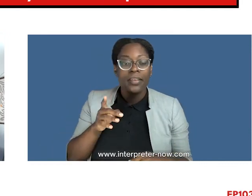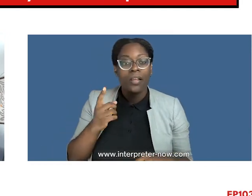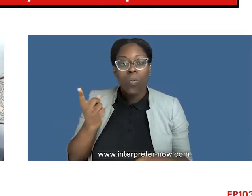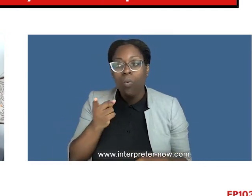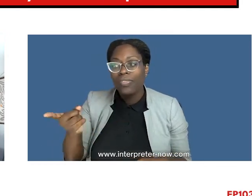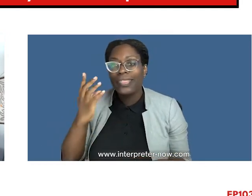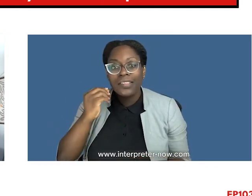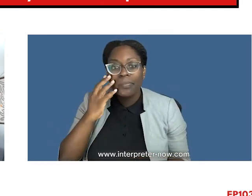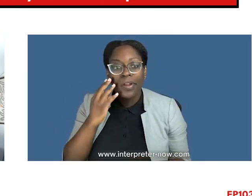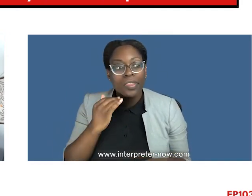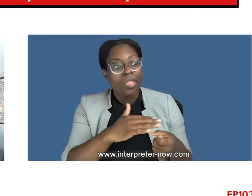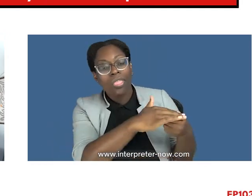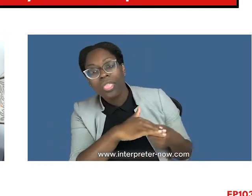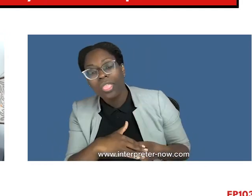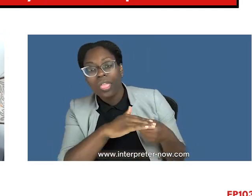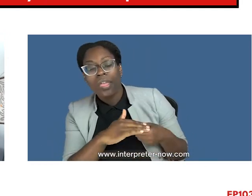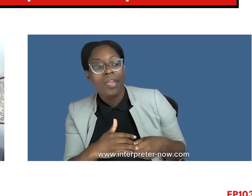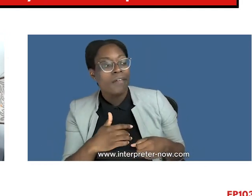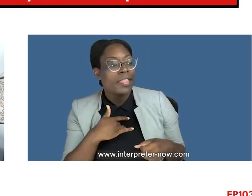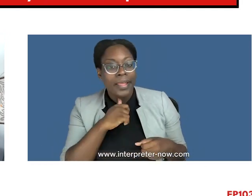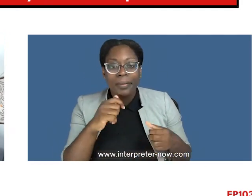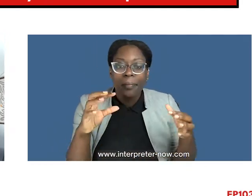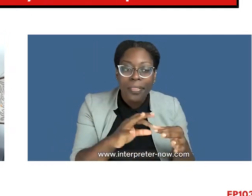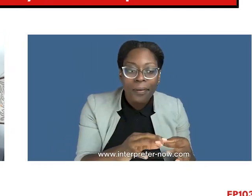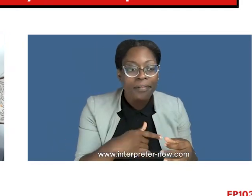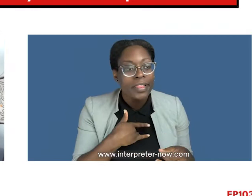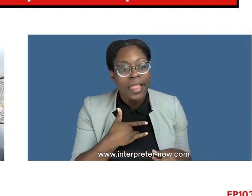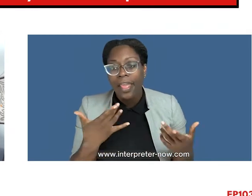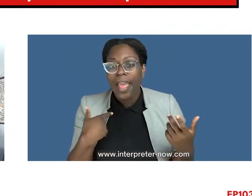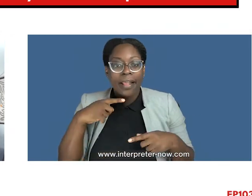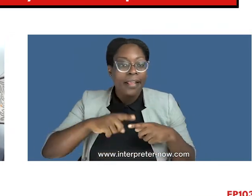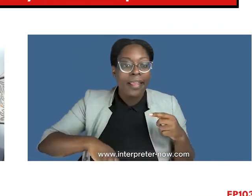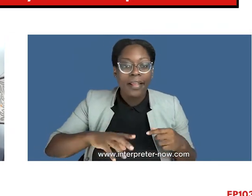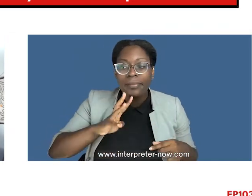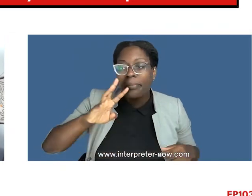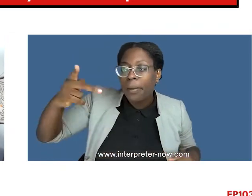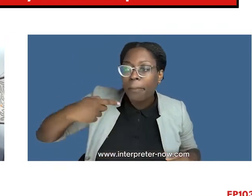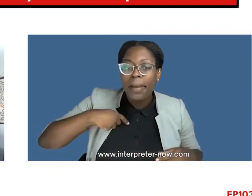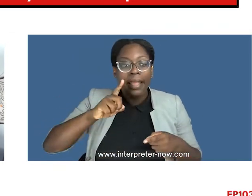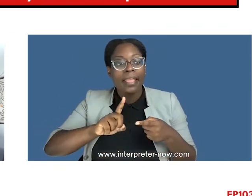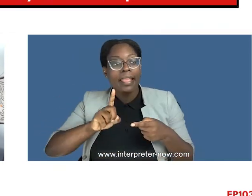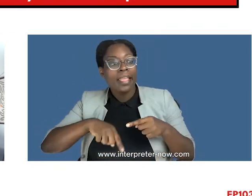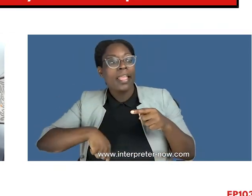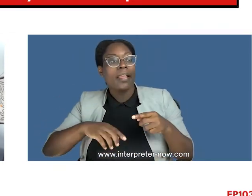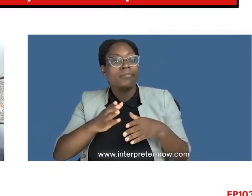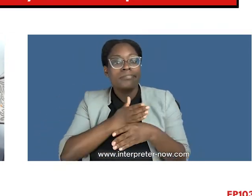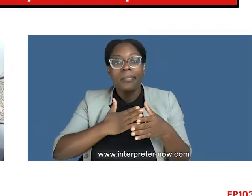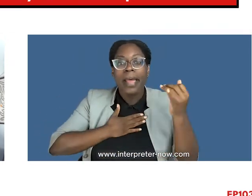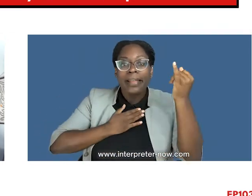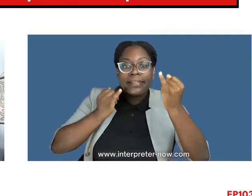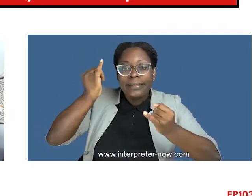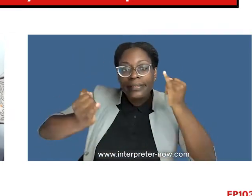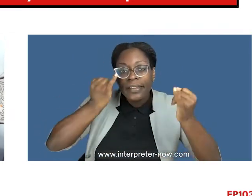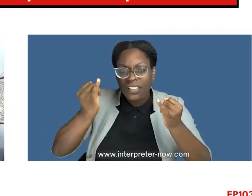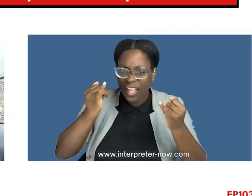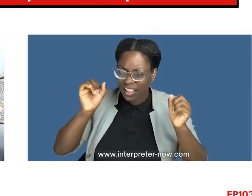speak or their voice is silenced, that can impact their whole career, right? That